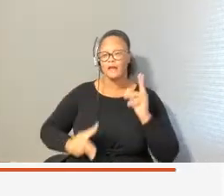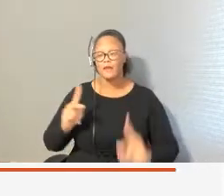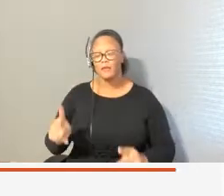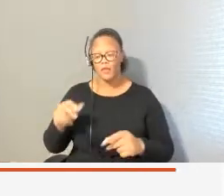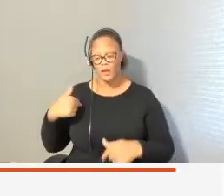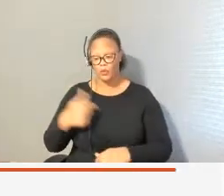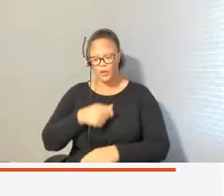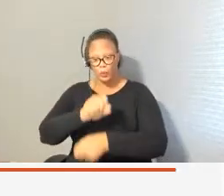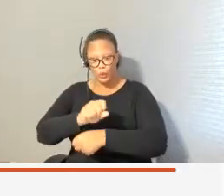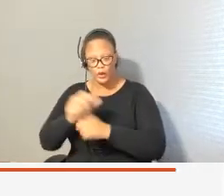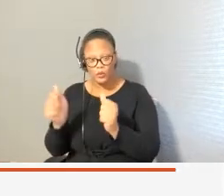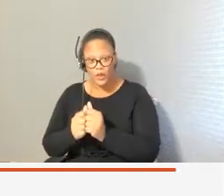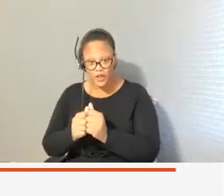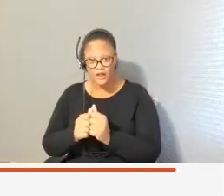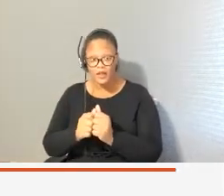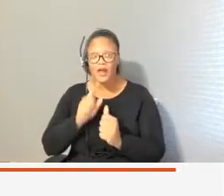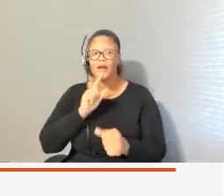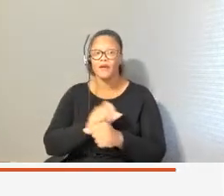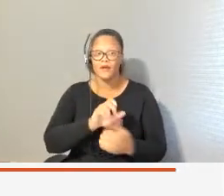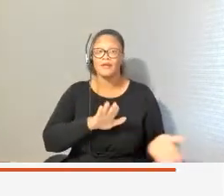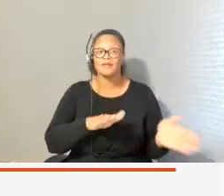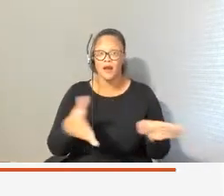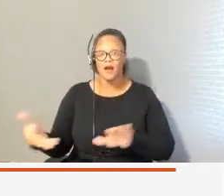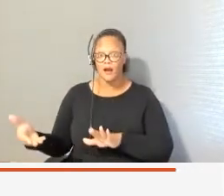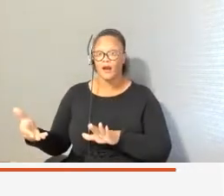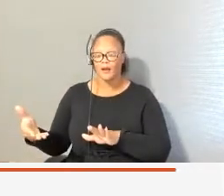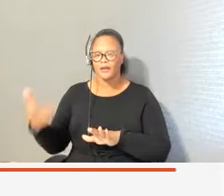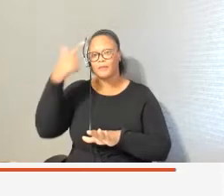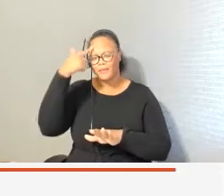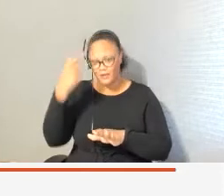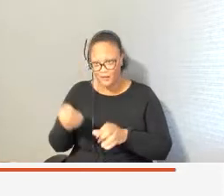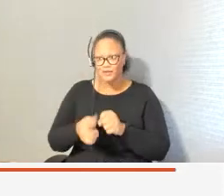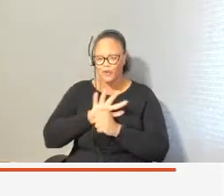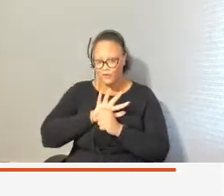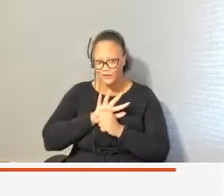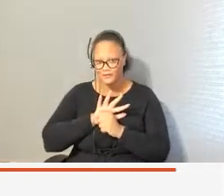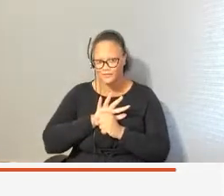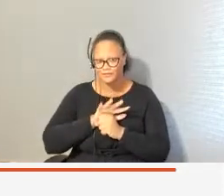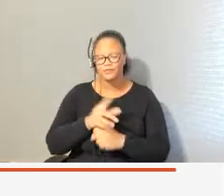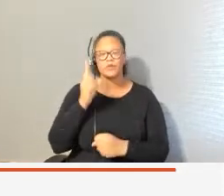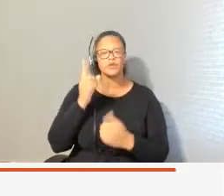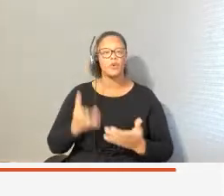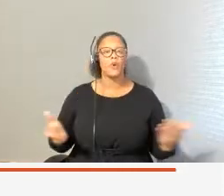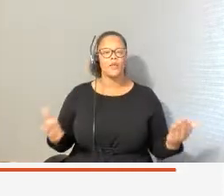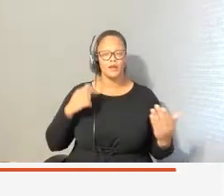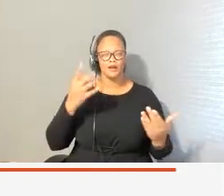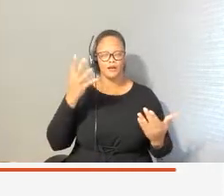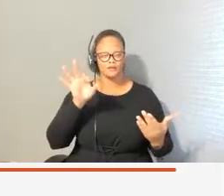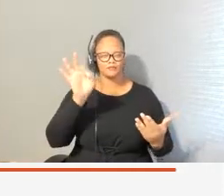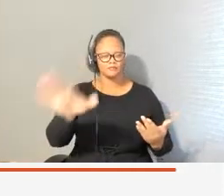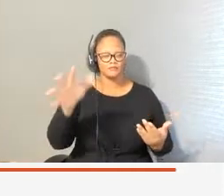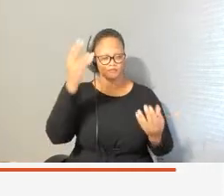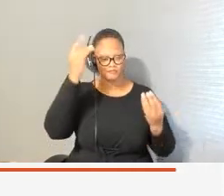died as a result of COVID. One thing I want you to think about as well